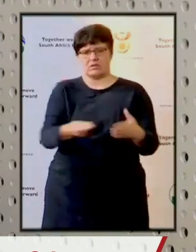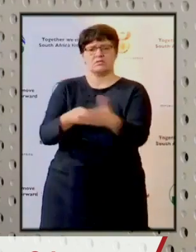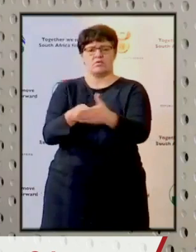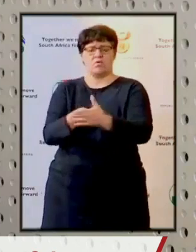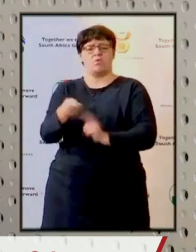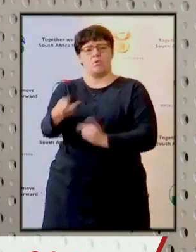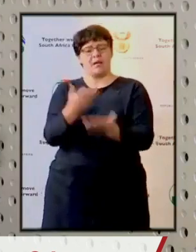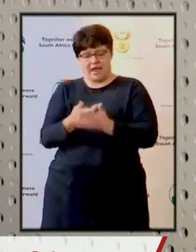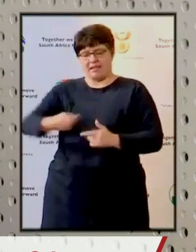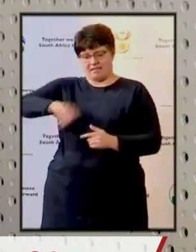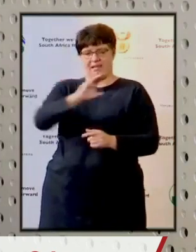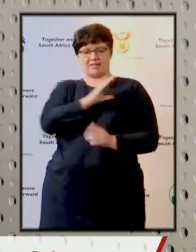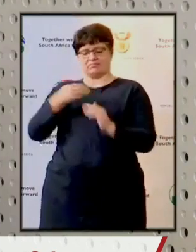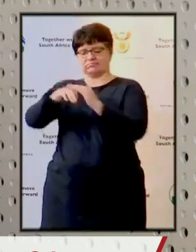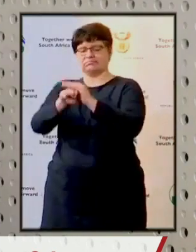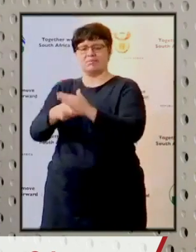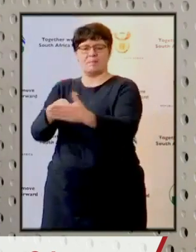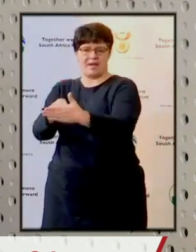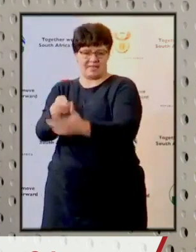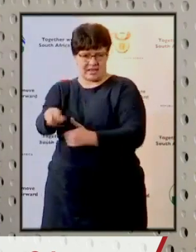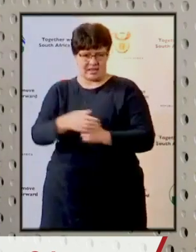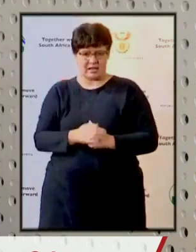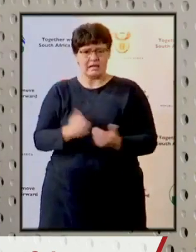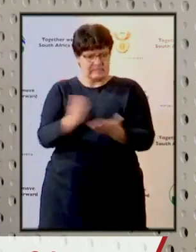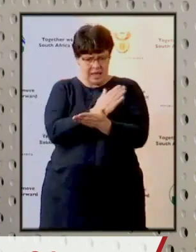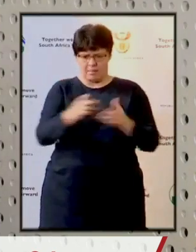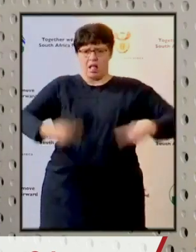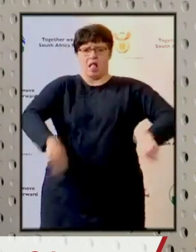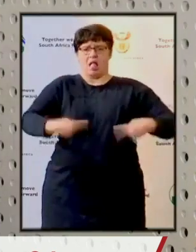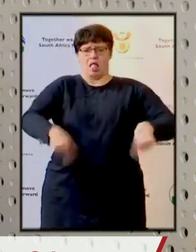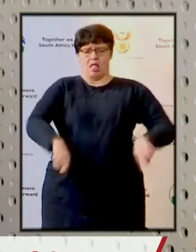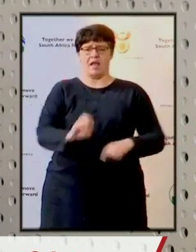supermarkets. Some weeks ago, people were panicky